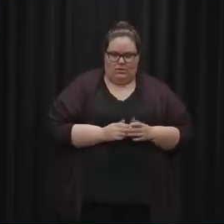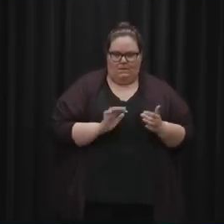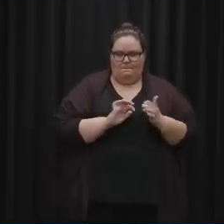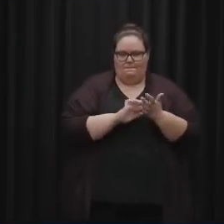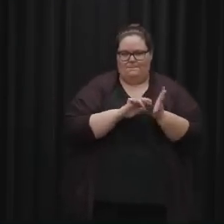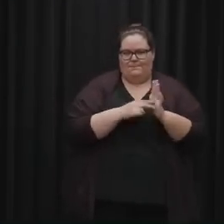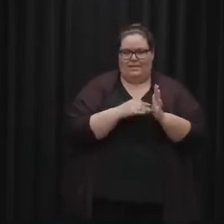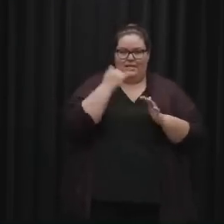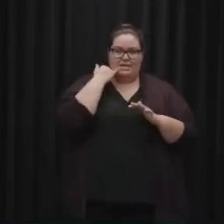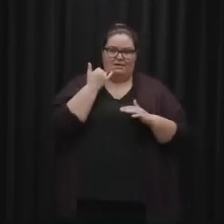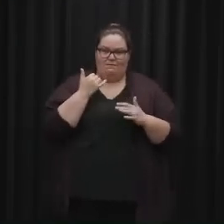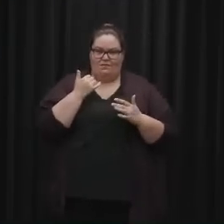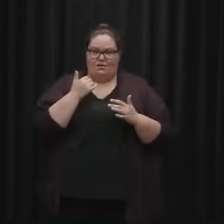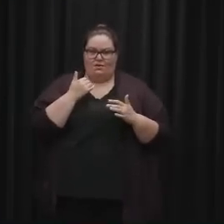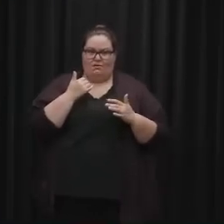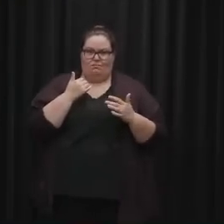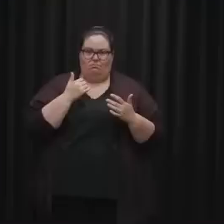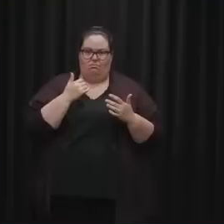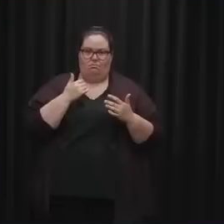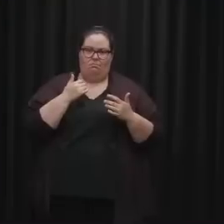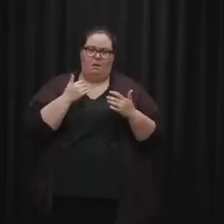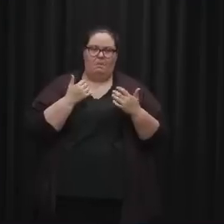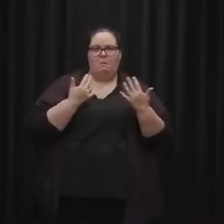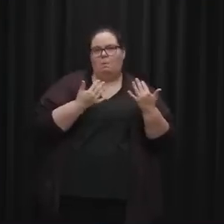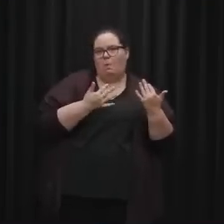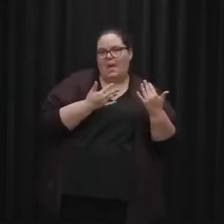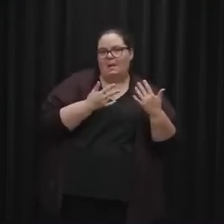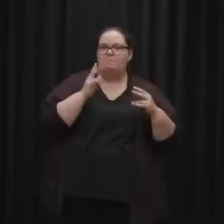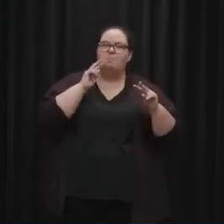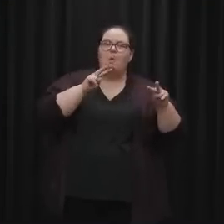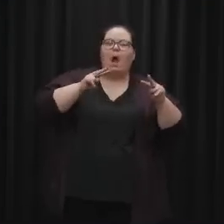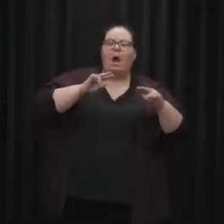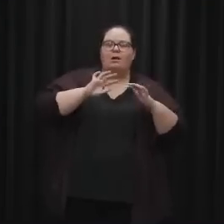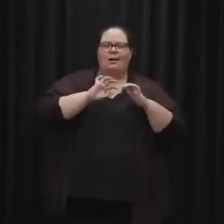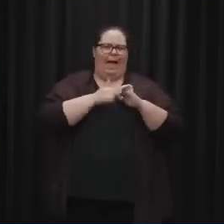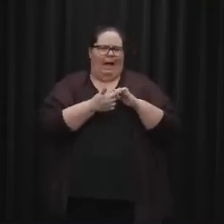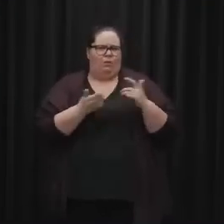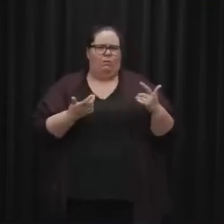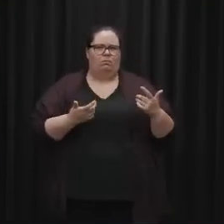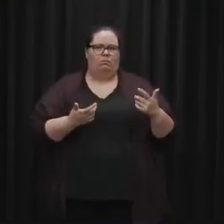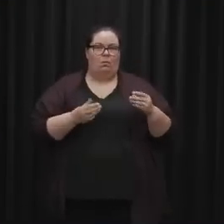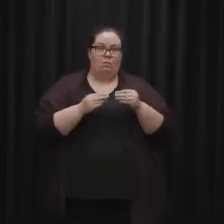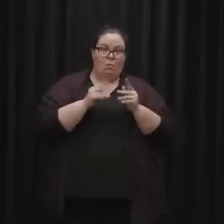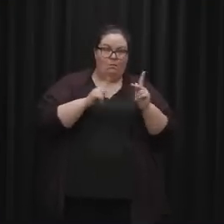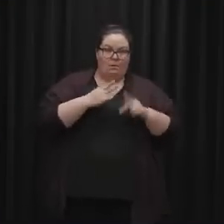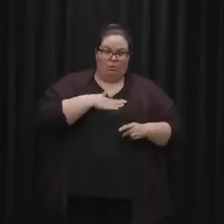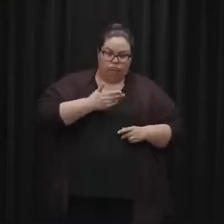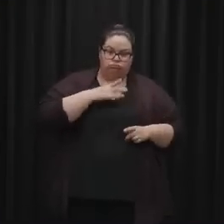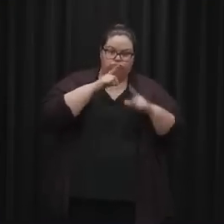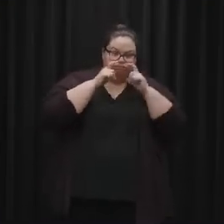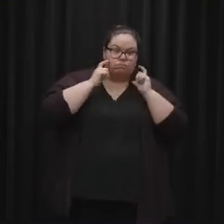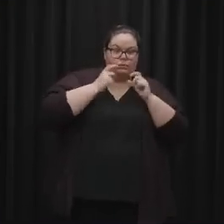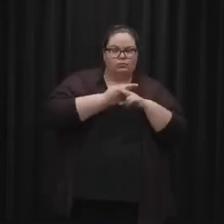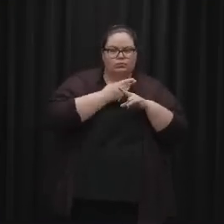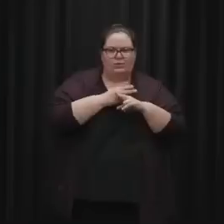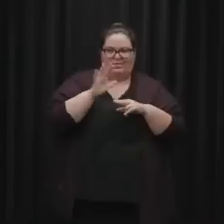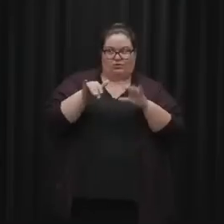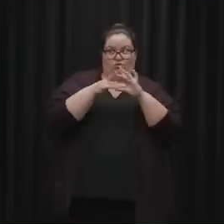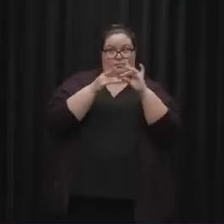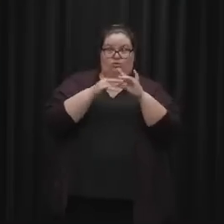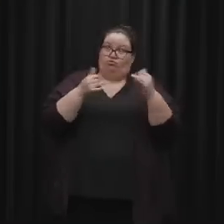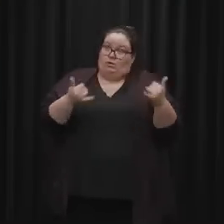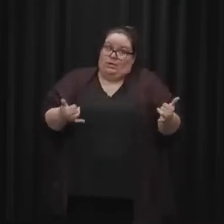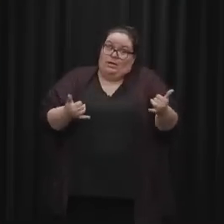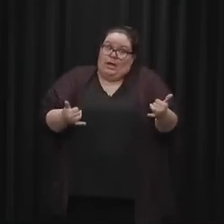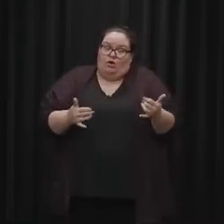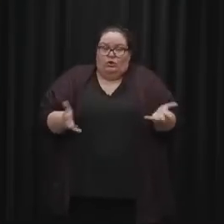planning to monitor the situation over, say, the next week or 2 weeks to ensure that more people are complying? That seems to be kind of the message you're trying to get